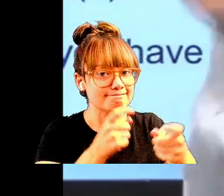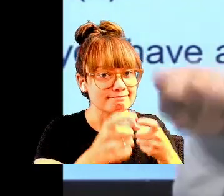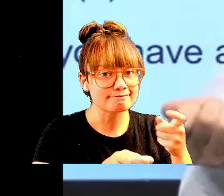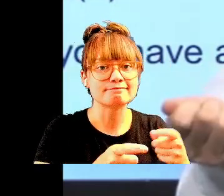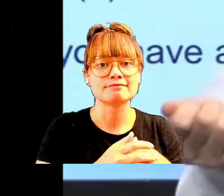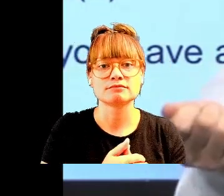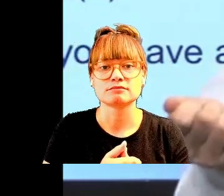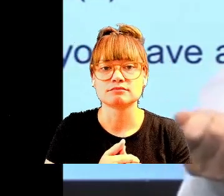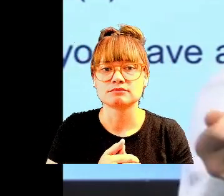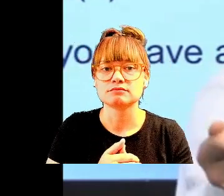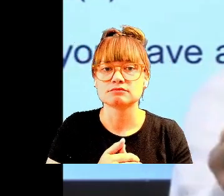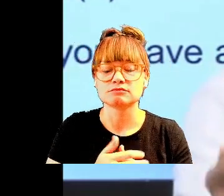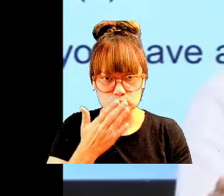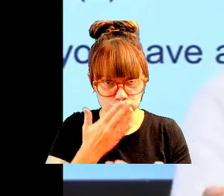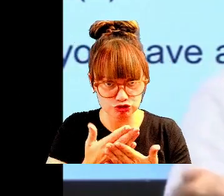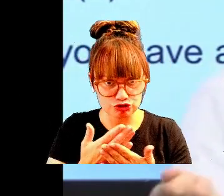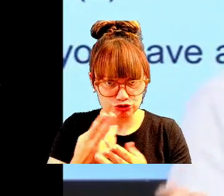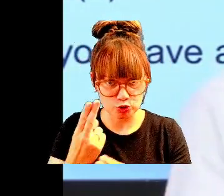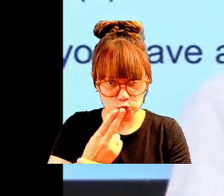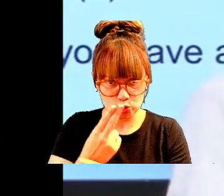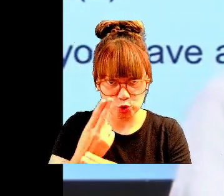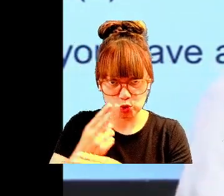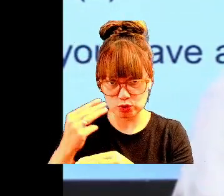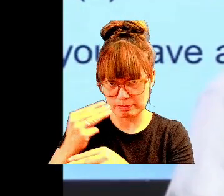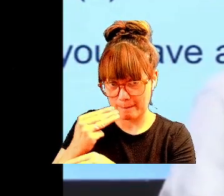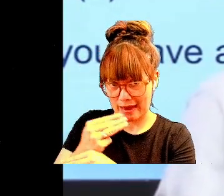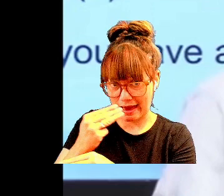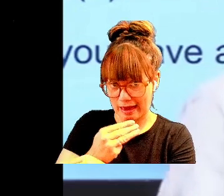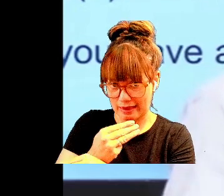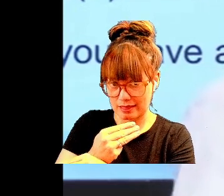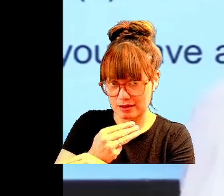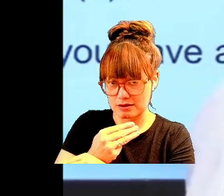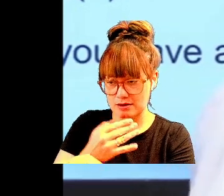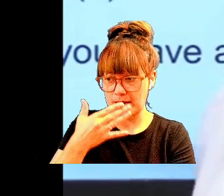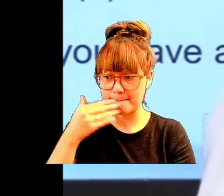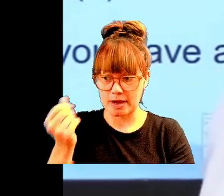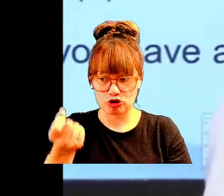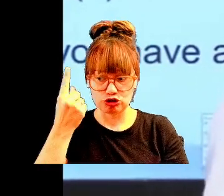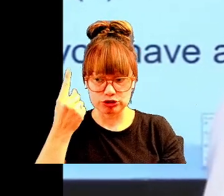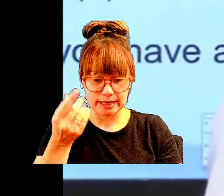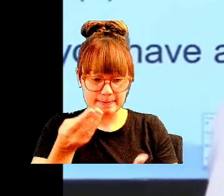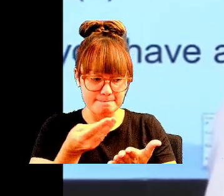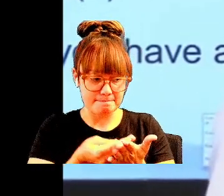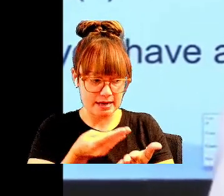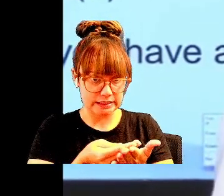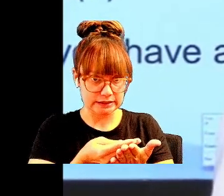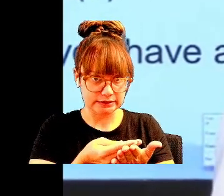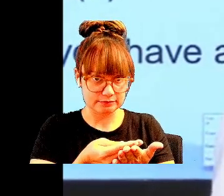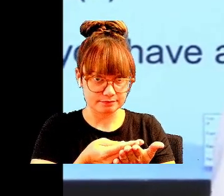use math to help us understand money. And money,